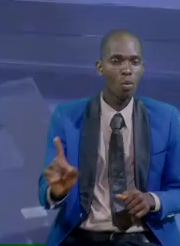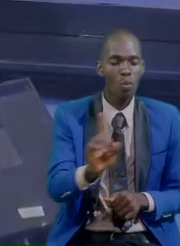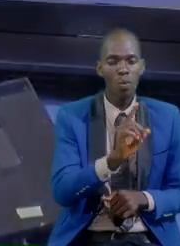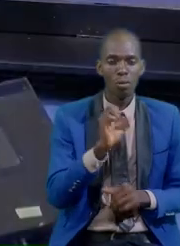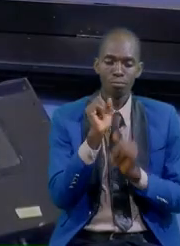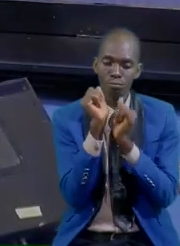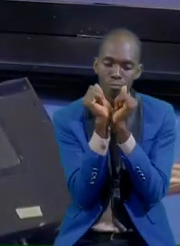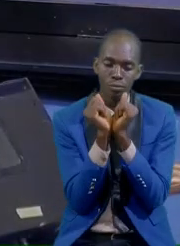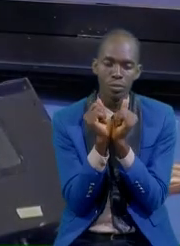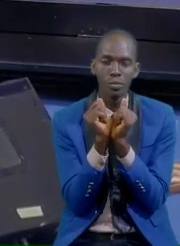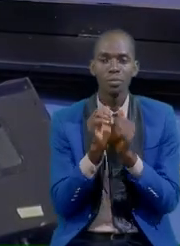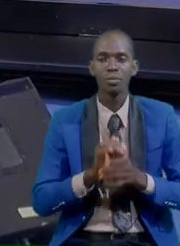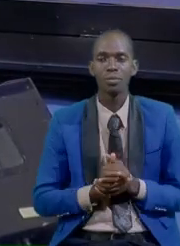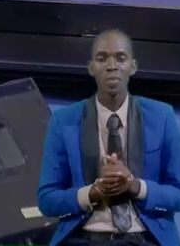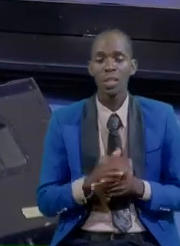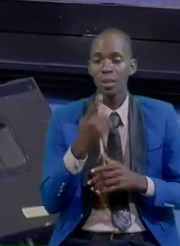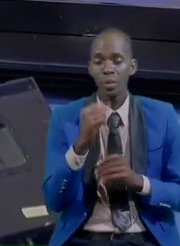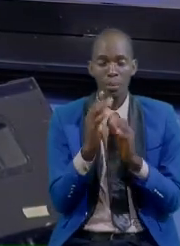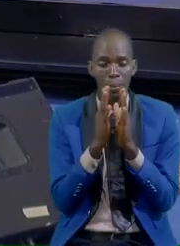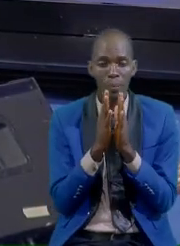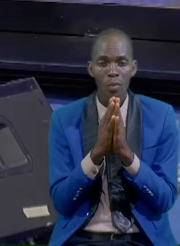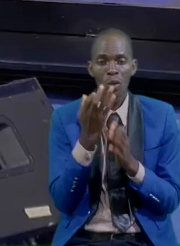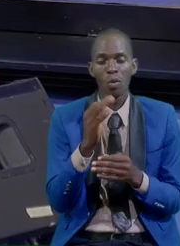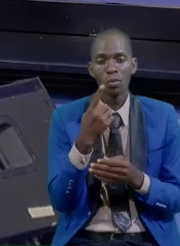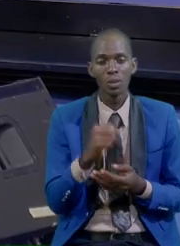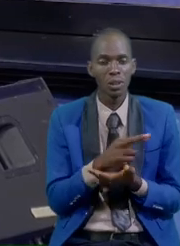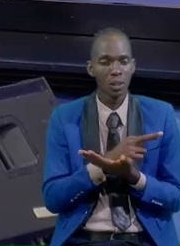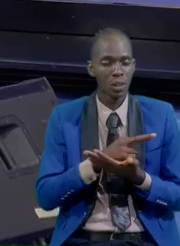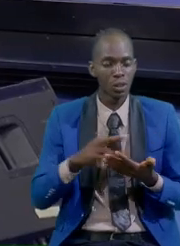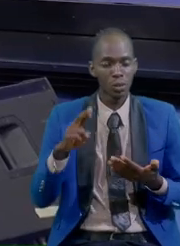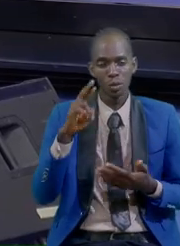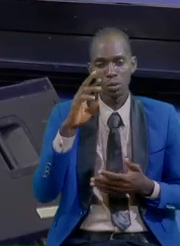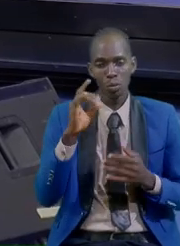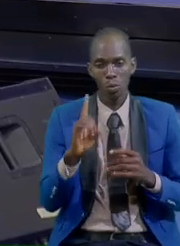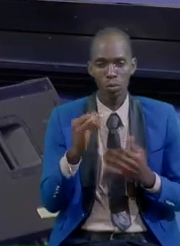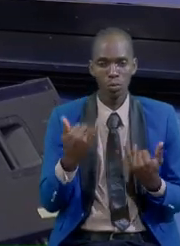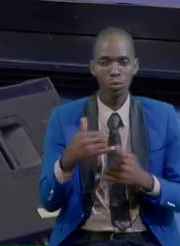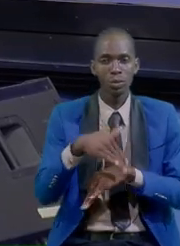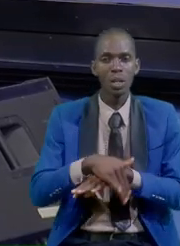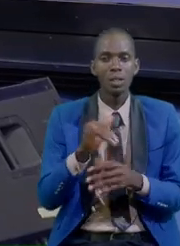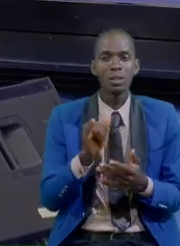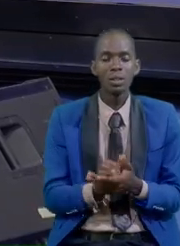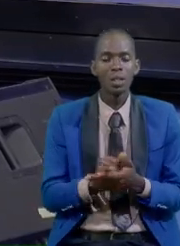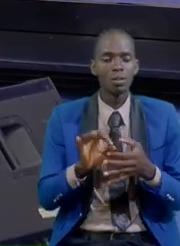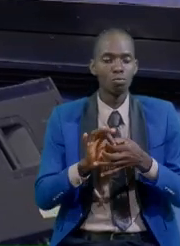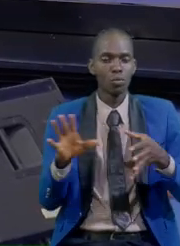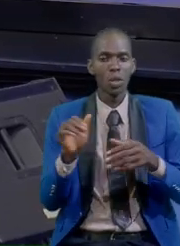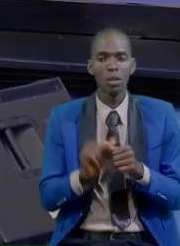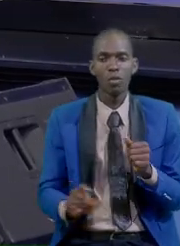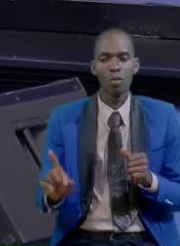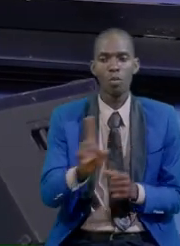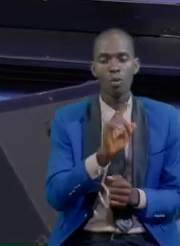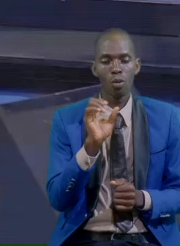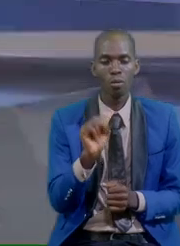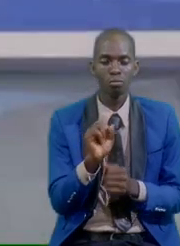everyone's bands. The prayer of the righteous tonight that looses everyone's bands. Number two,